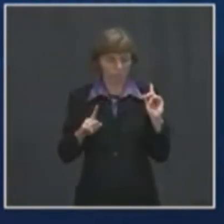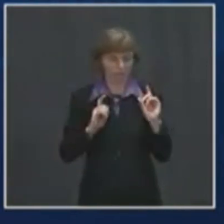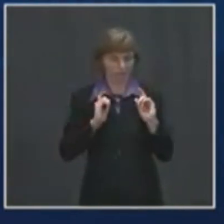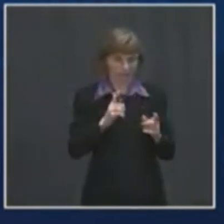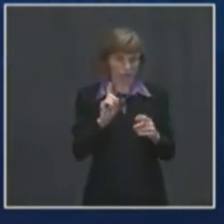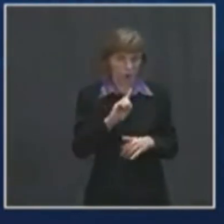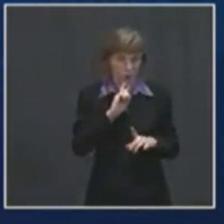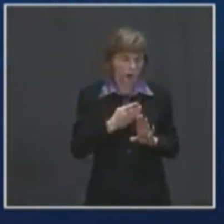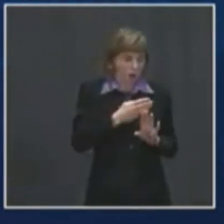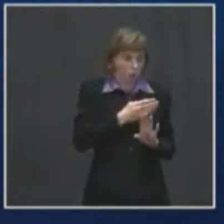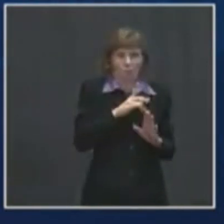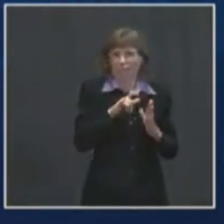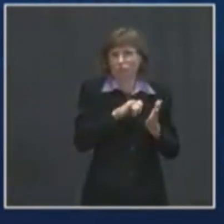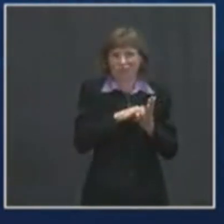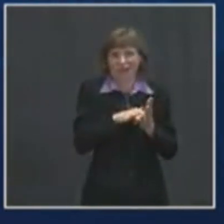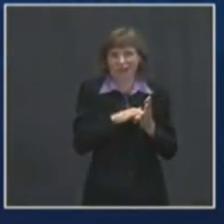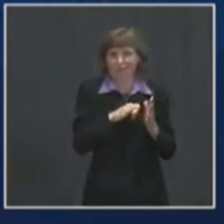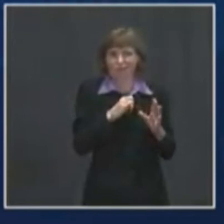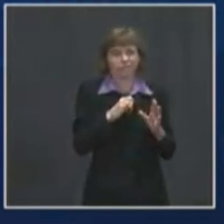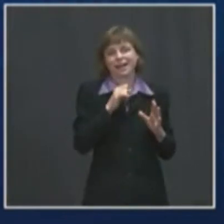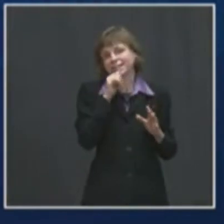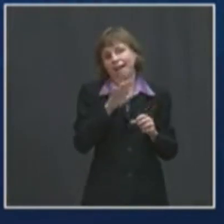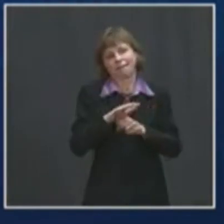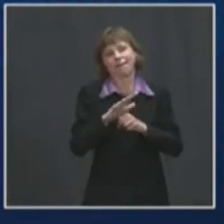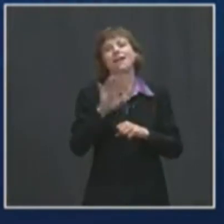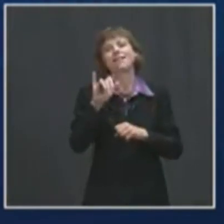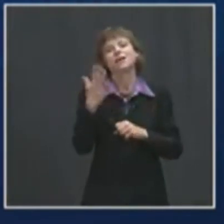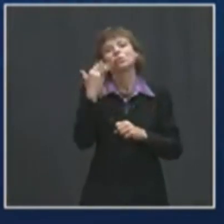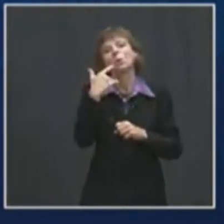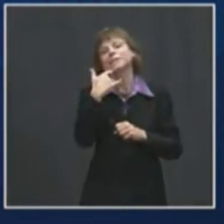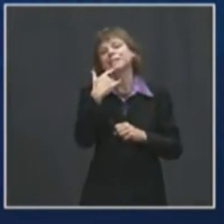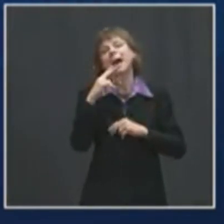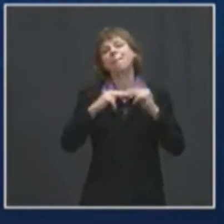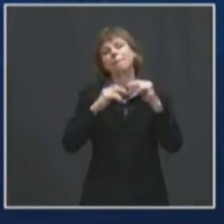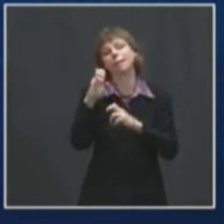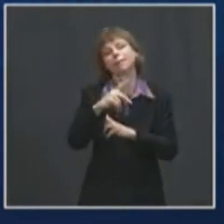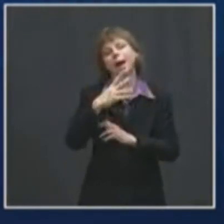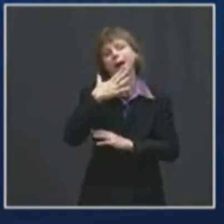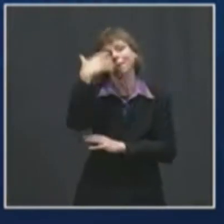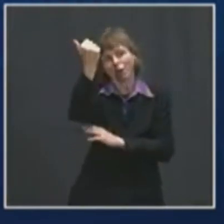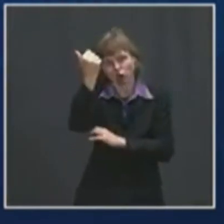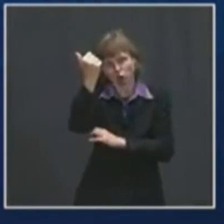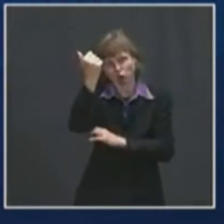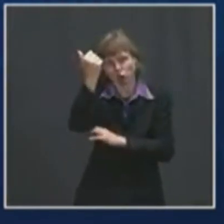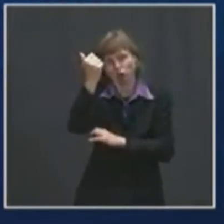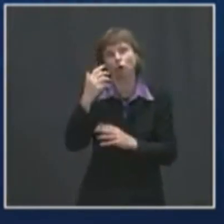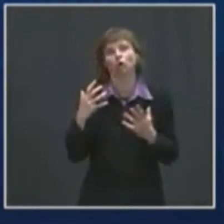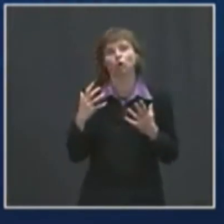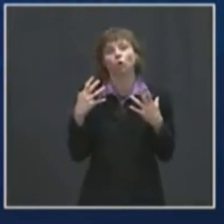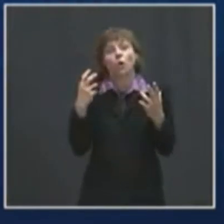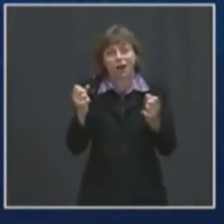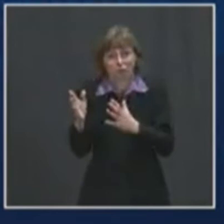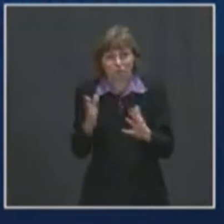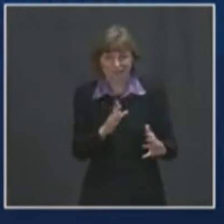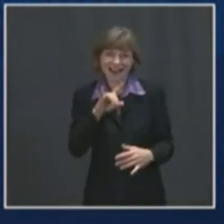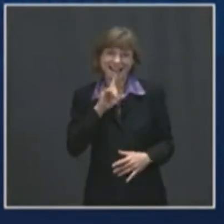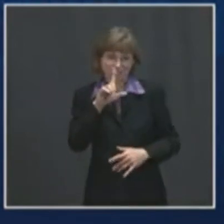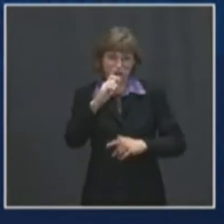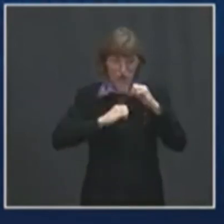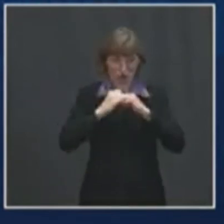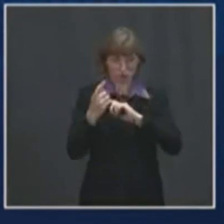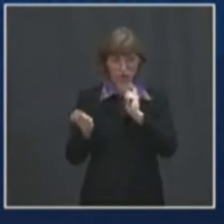Biden-Harris administration. And that's where Building Back Better and the recovery plan comes in. These are structural changes, by the way, many of